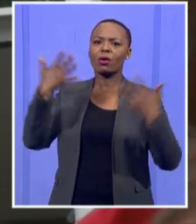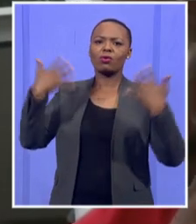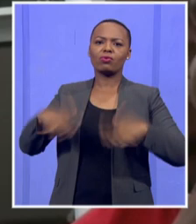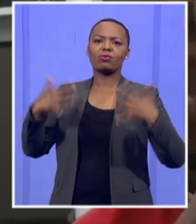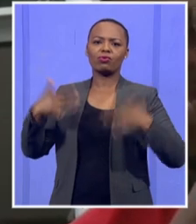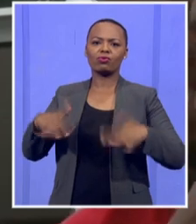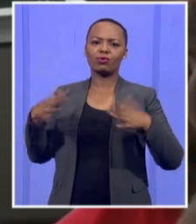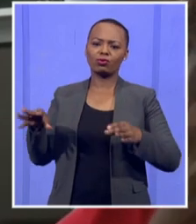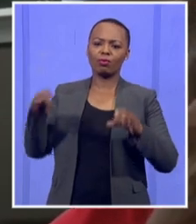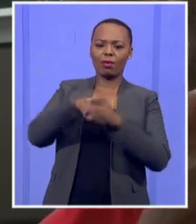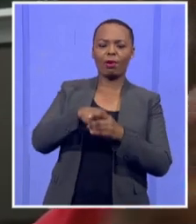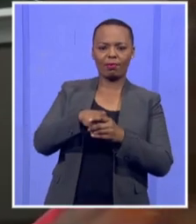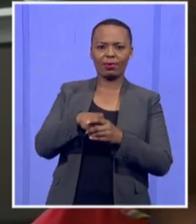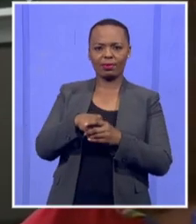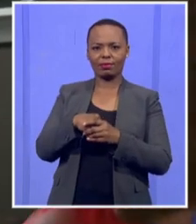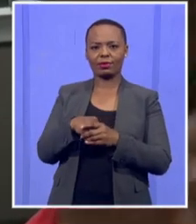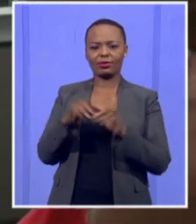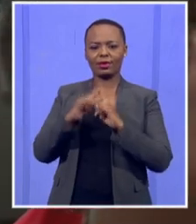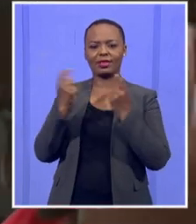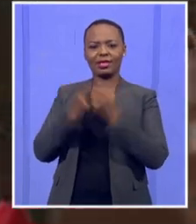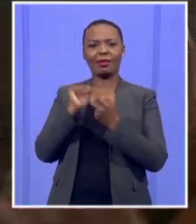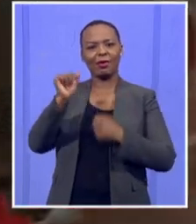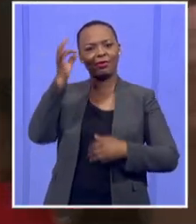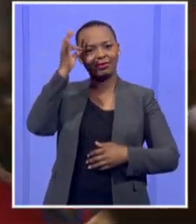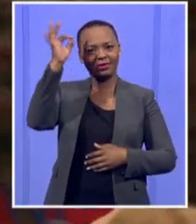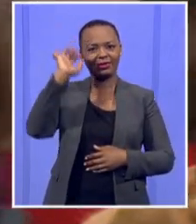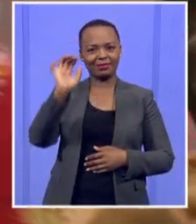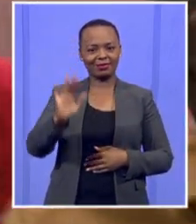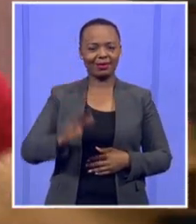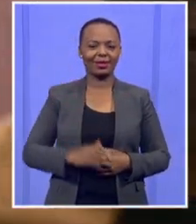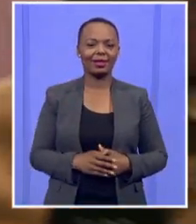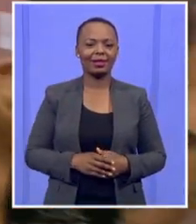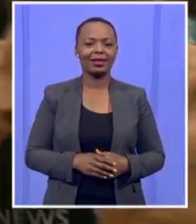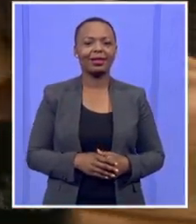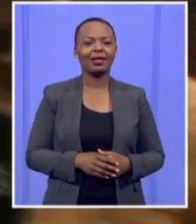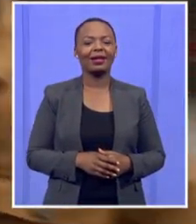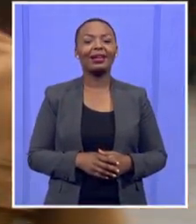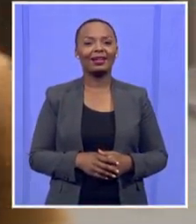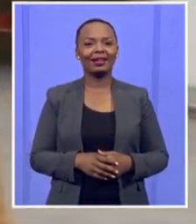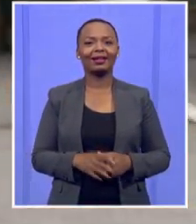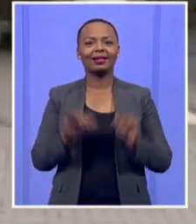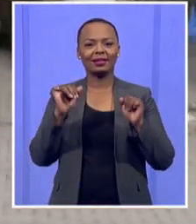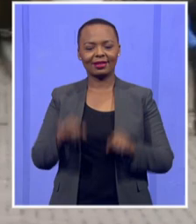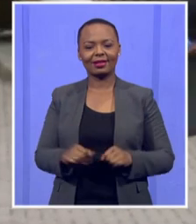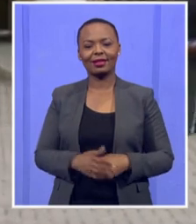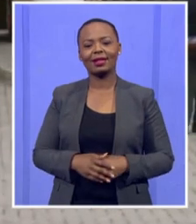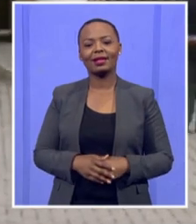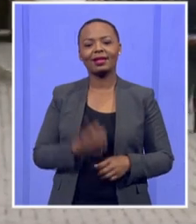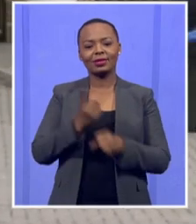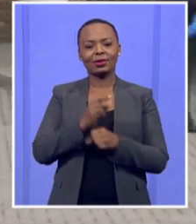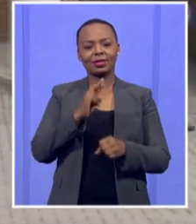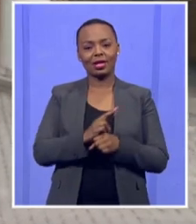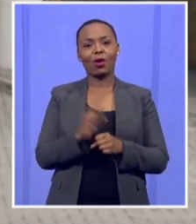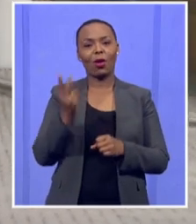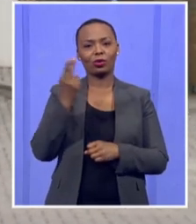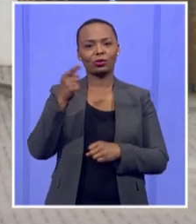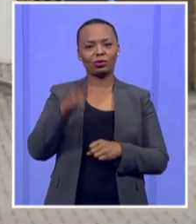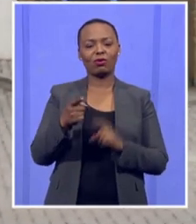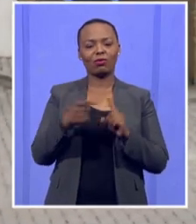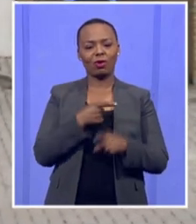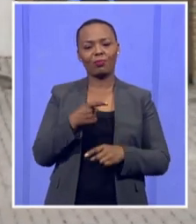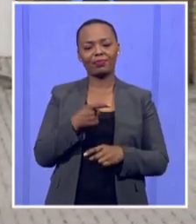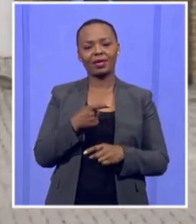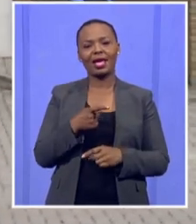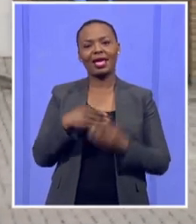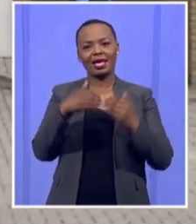allowing us to be part of your dream. Fantastic. That was Dr. Andre Hutton, also from the Pediatric